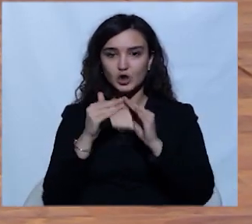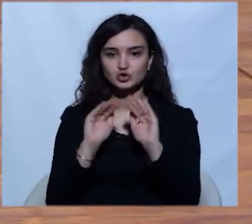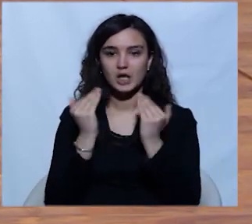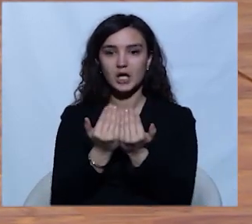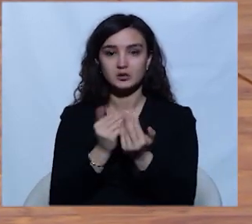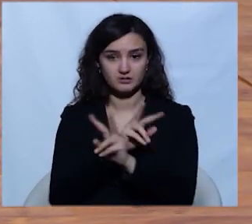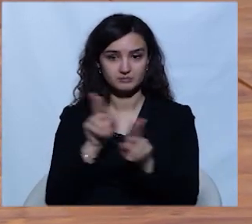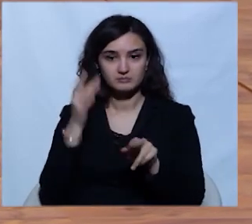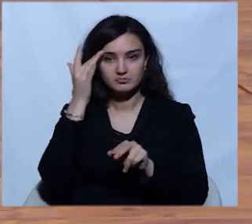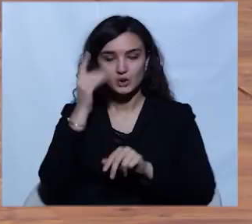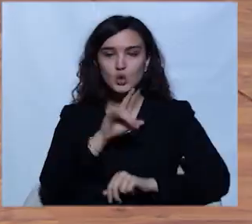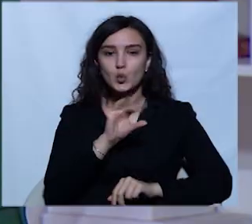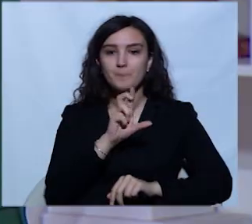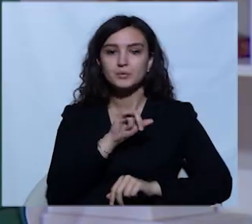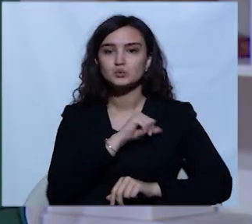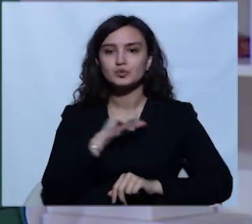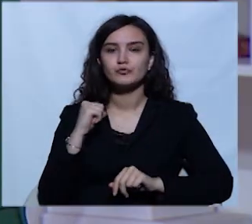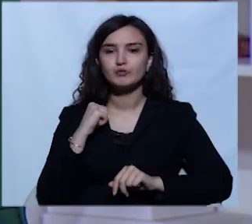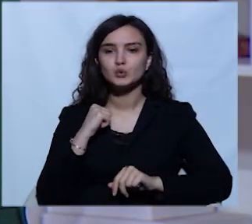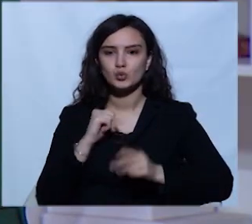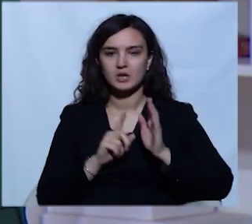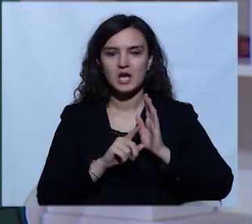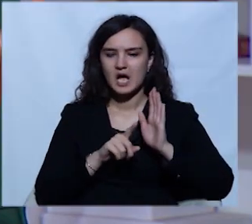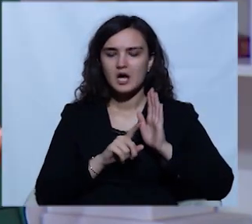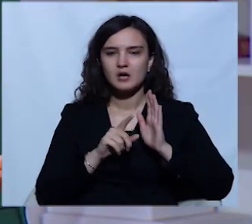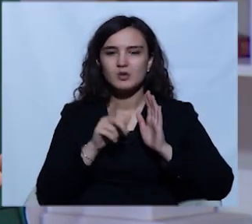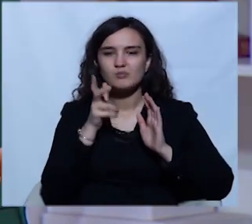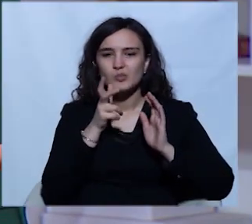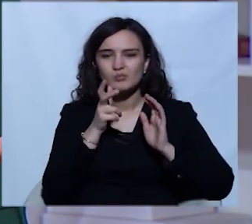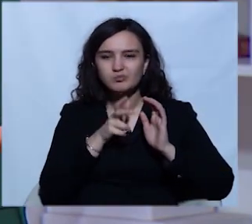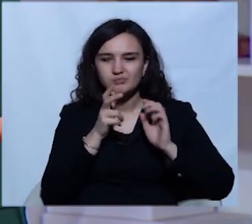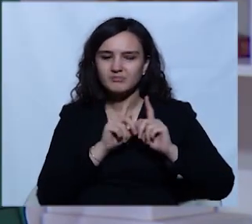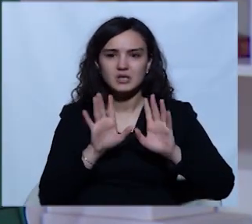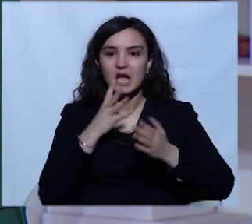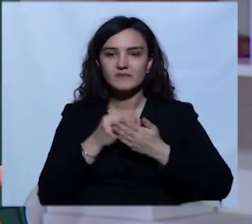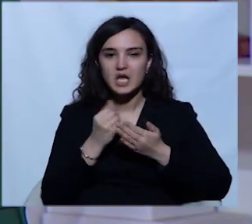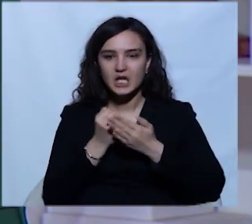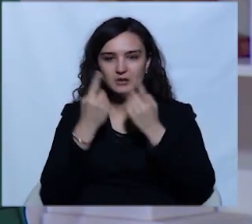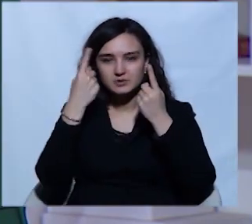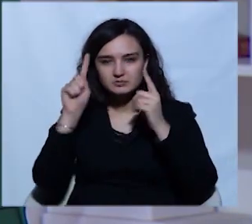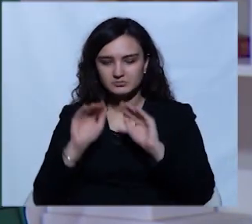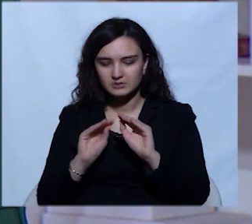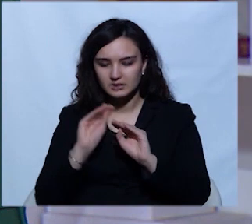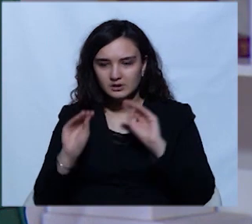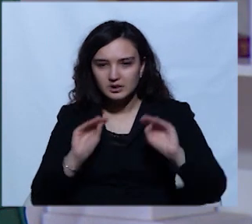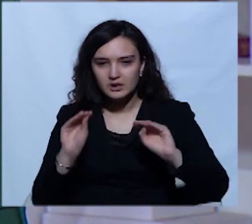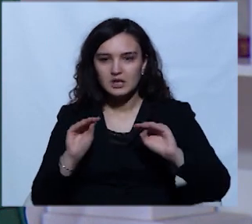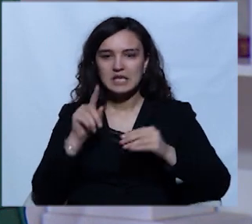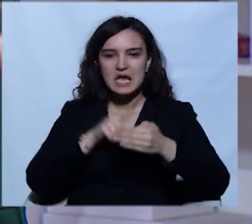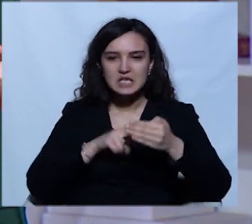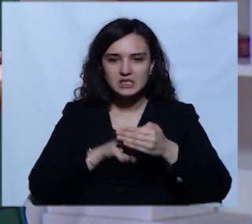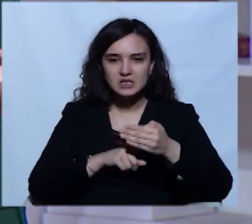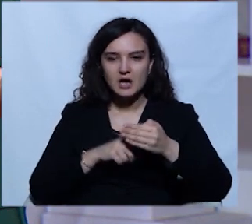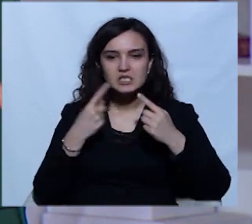Crusoe copes by creating routines, creating his own little society, and of course, turning to religion. So